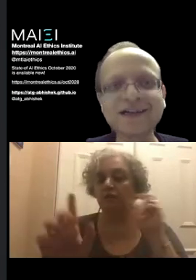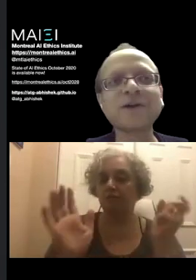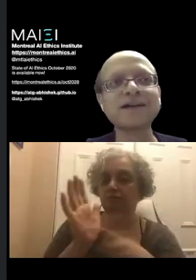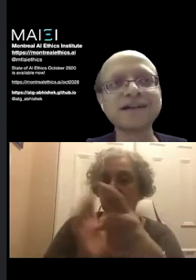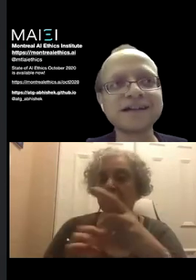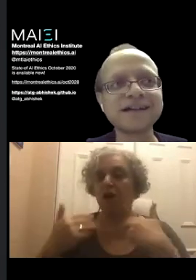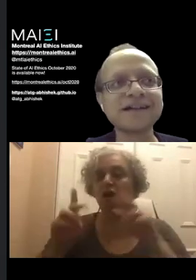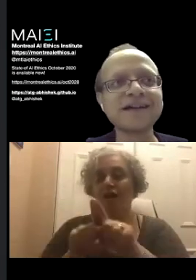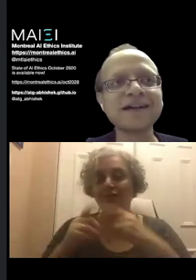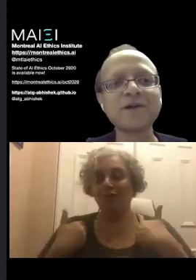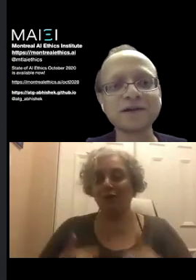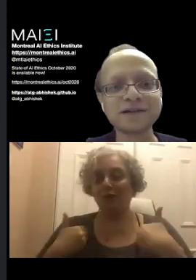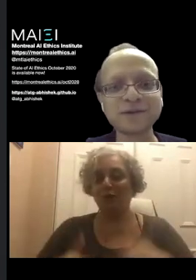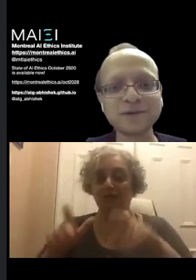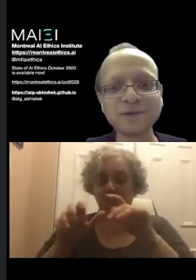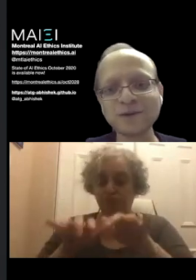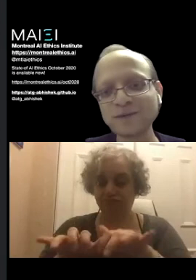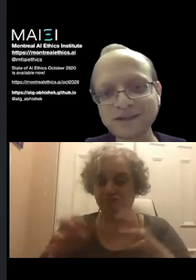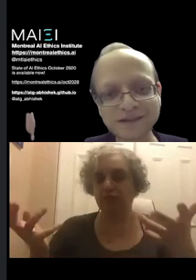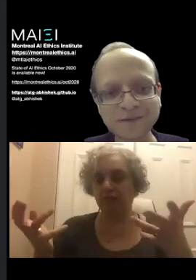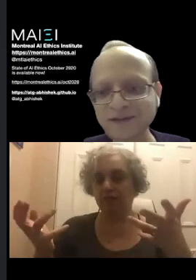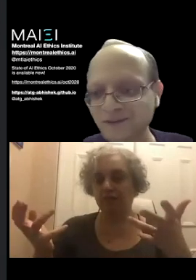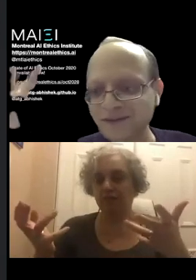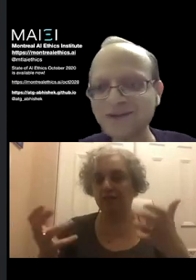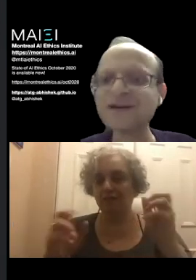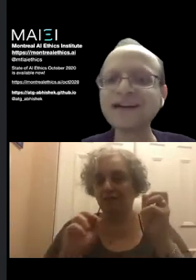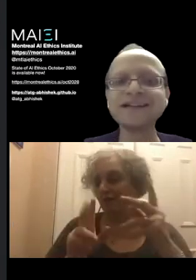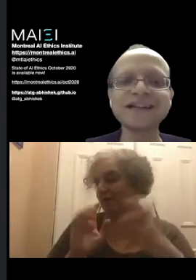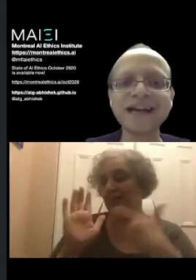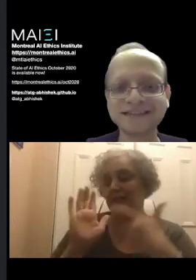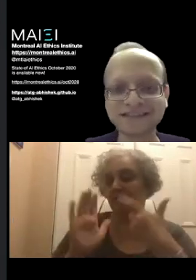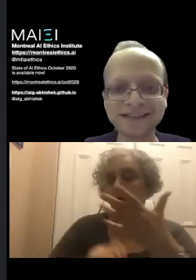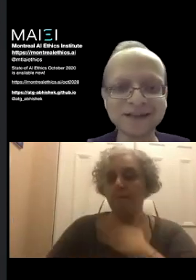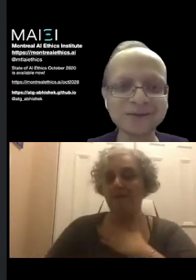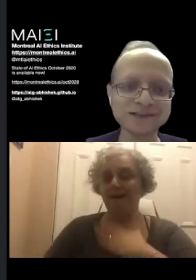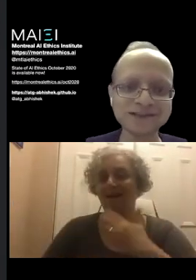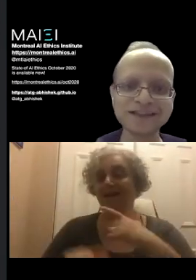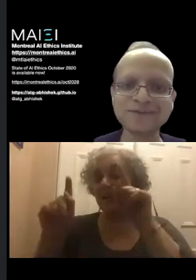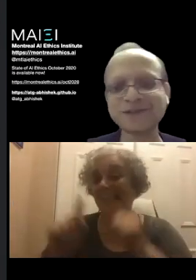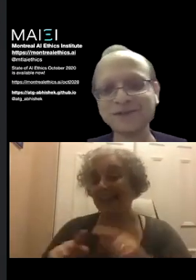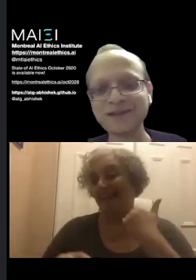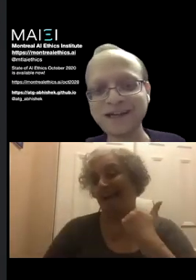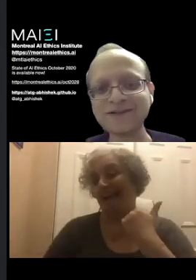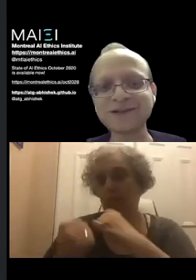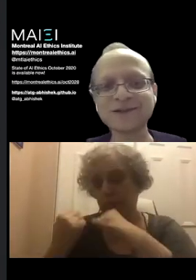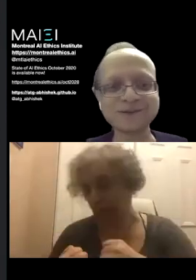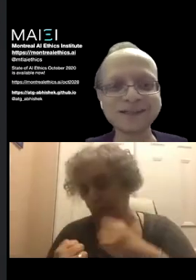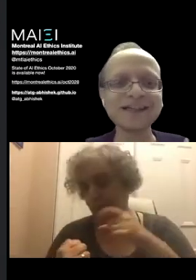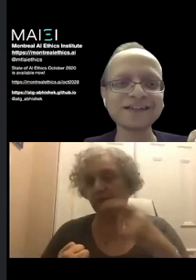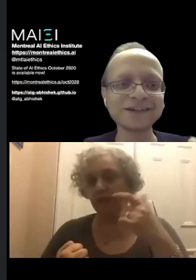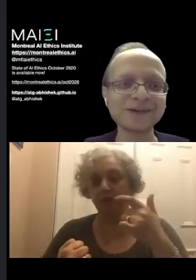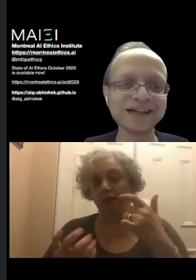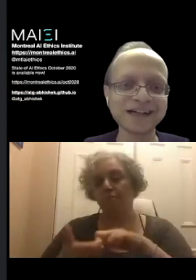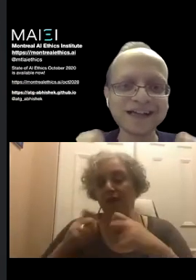human writing. Okay, so, you know, sometimes it might be my Indian accent, which the machine might be having trouble